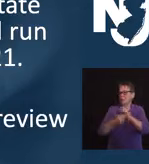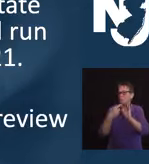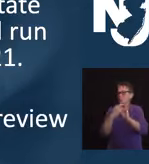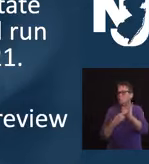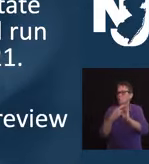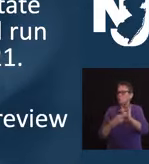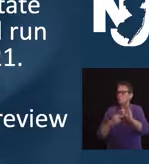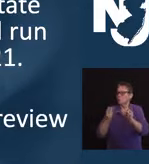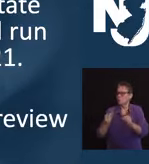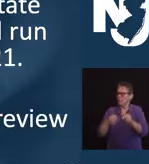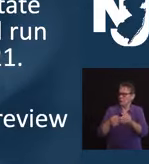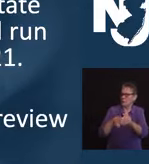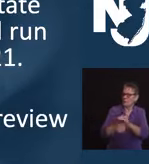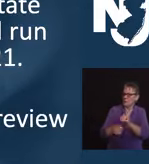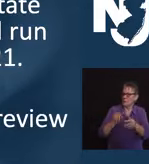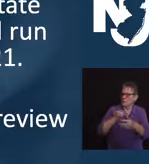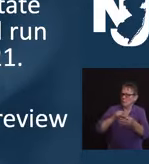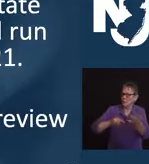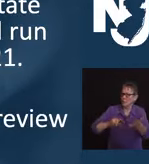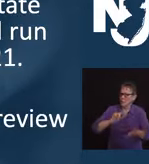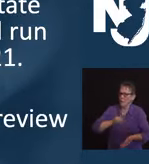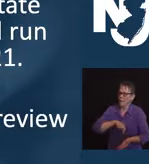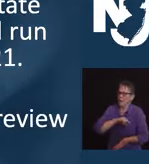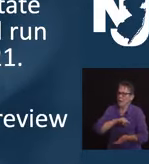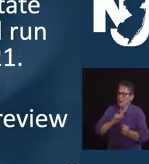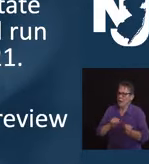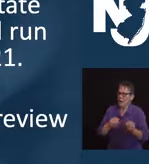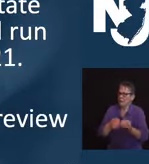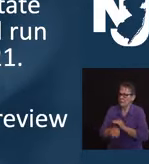eligible for additional premium reductions.